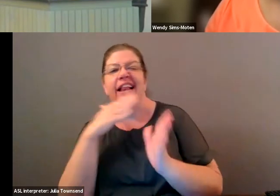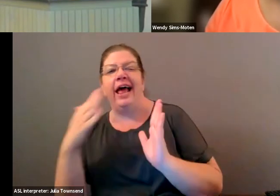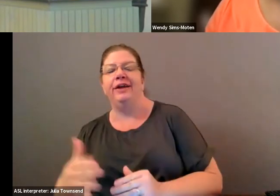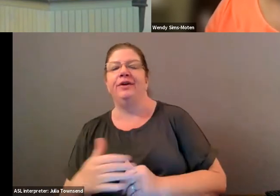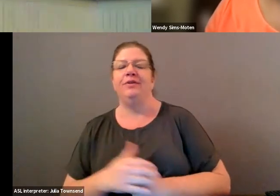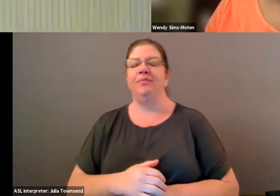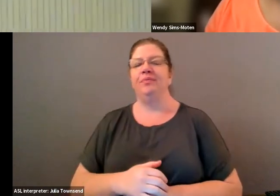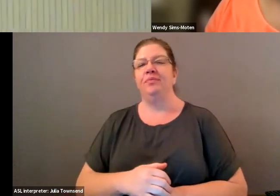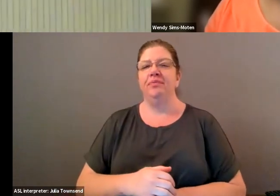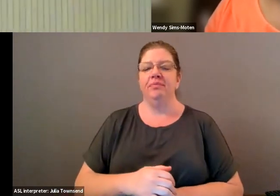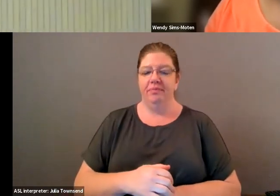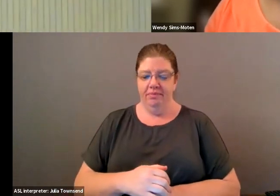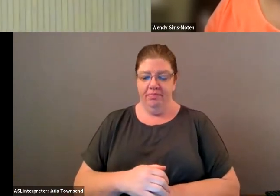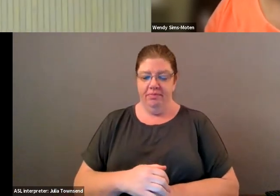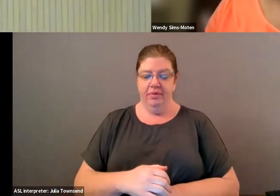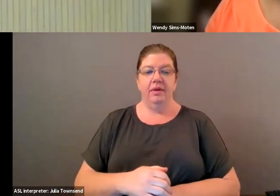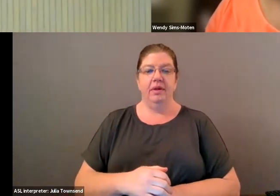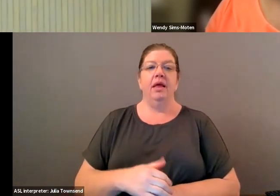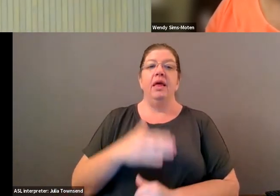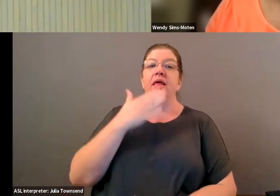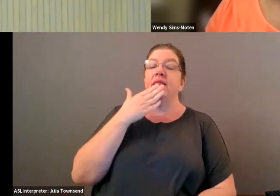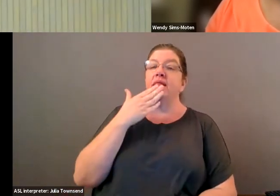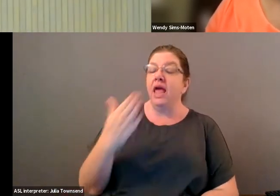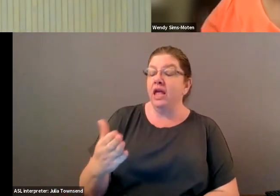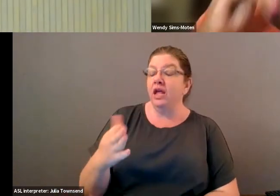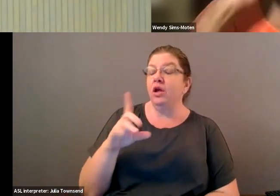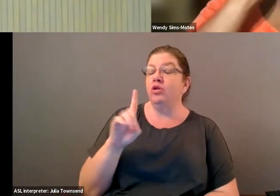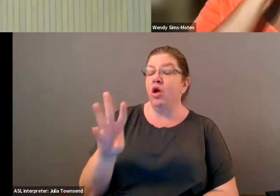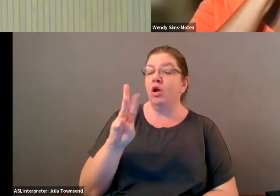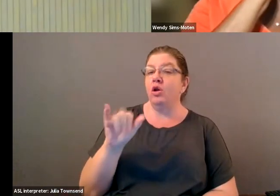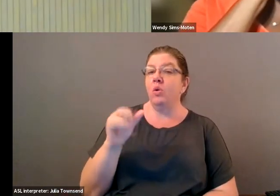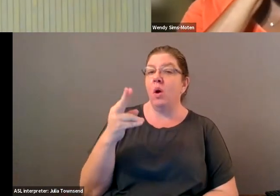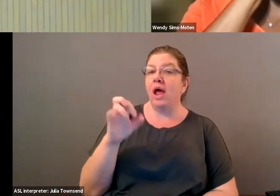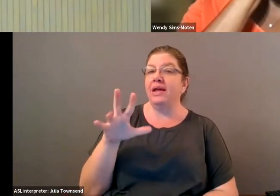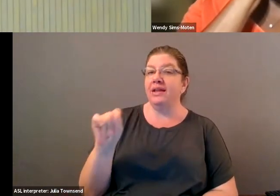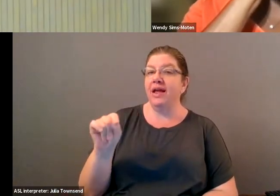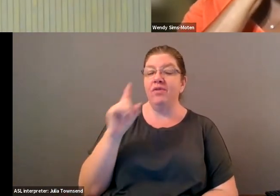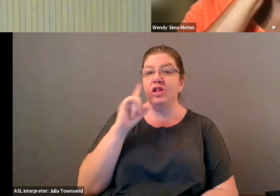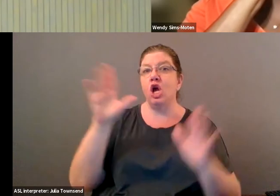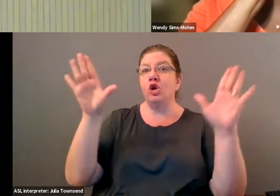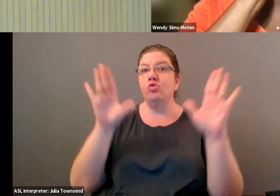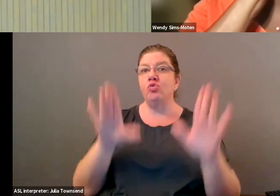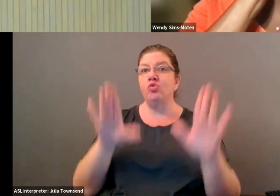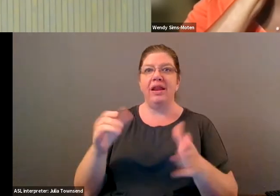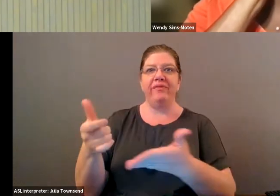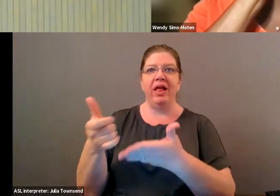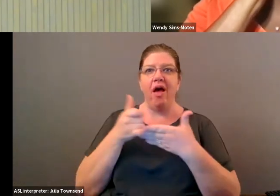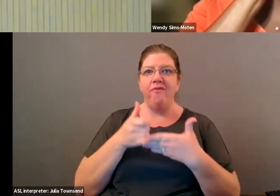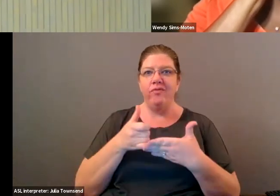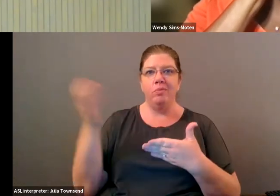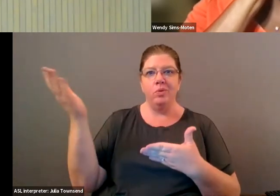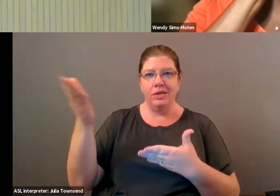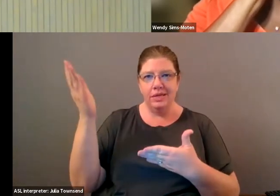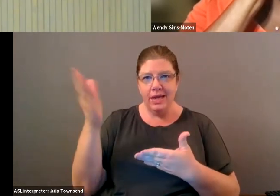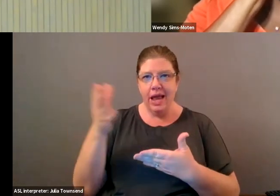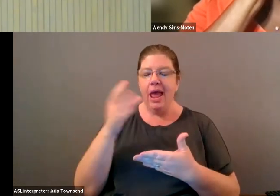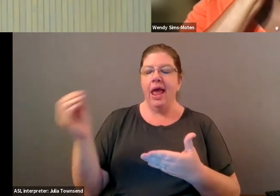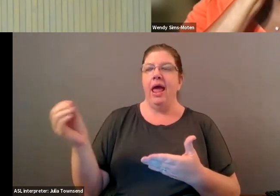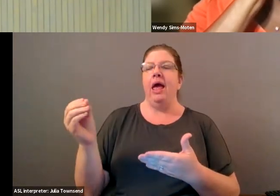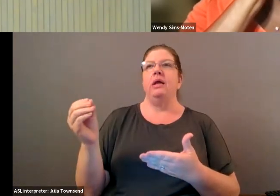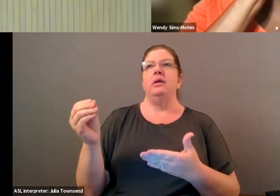Thank you, Dr. Wagnick, for this incredibly helpful presentation and the